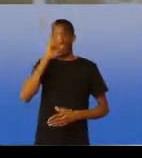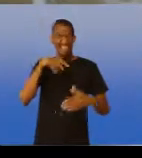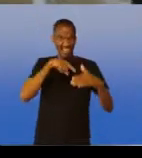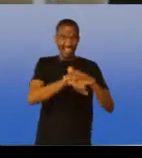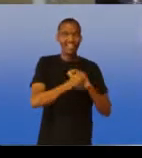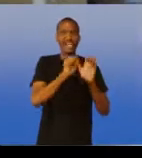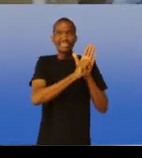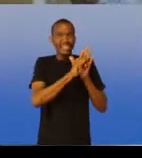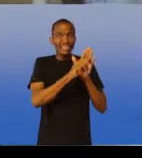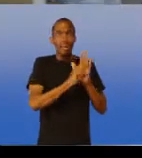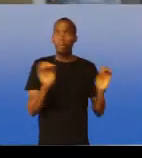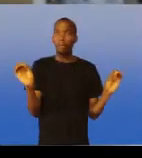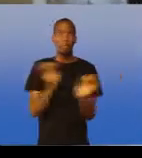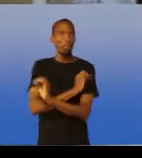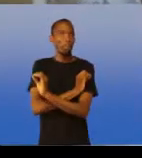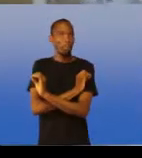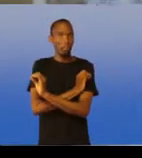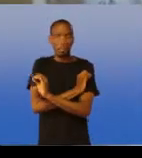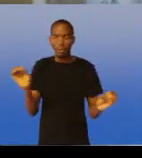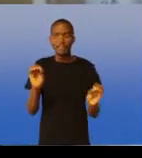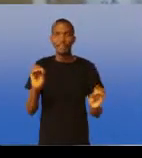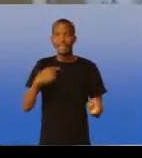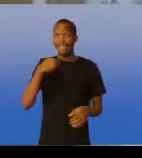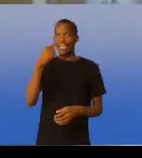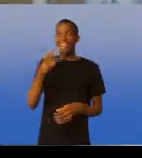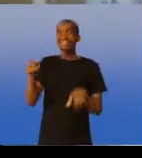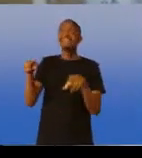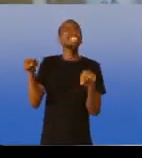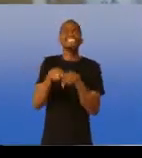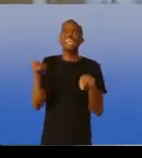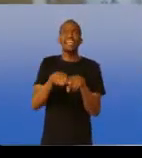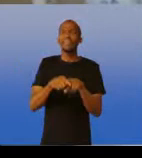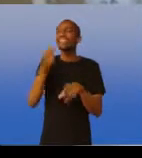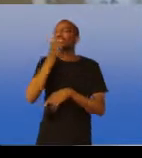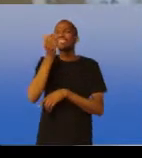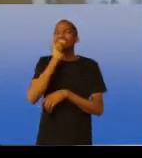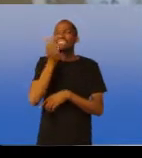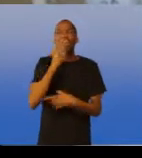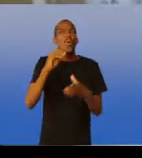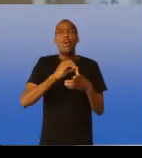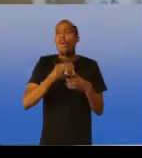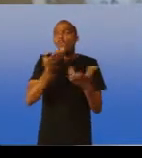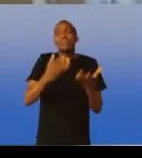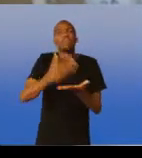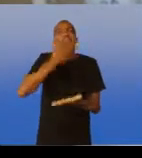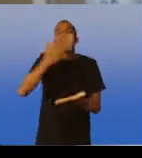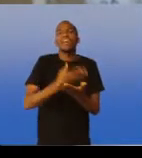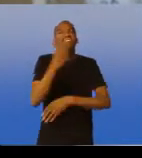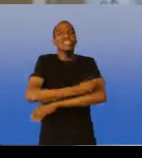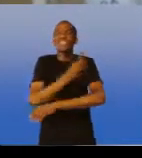effects, nothing at all. That's why I say it's just like drinking tea or eating your own porridge. You